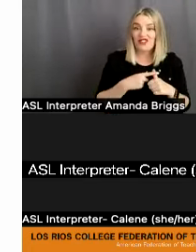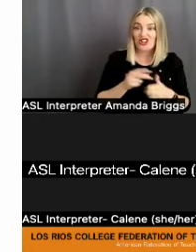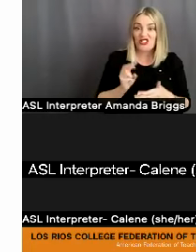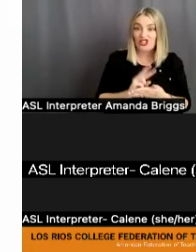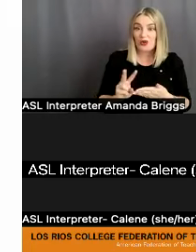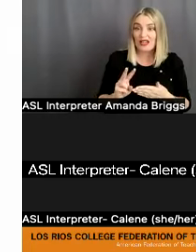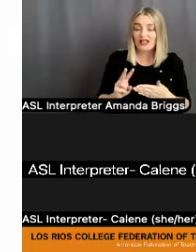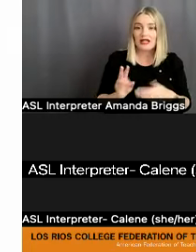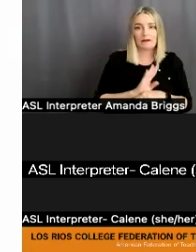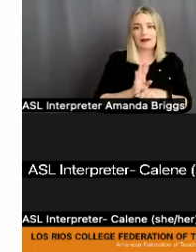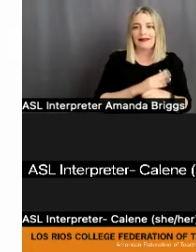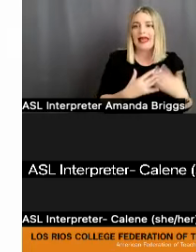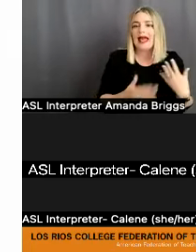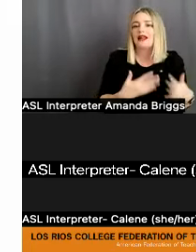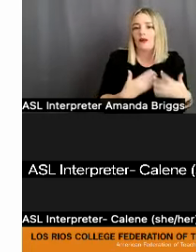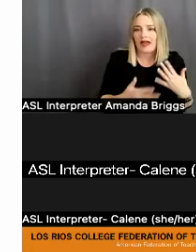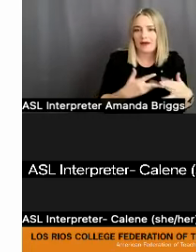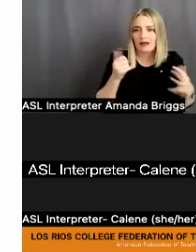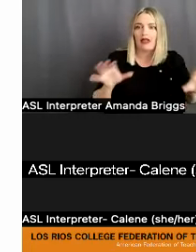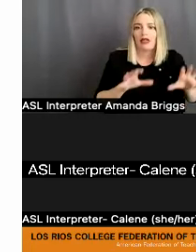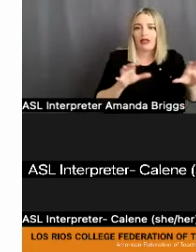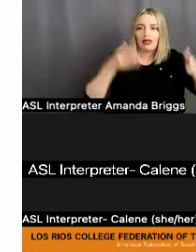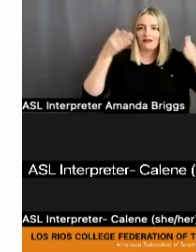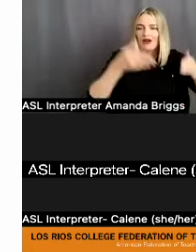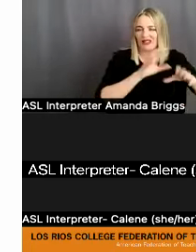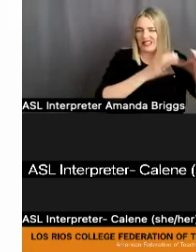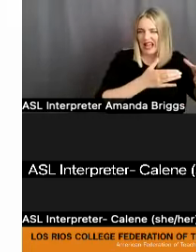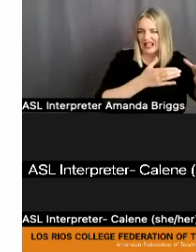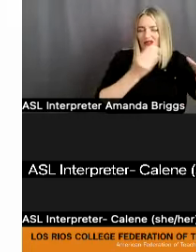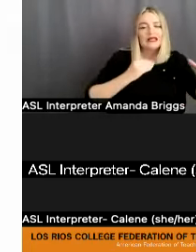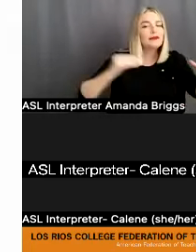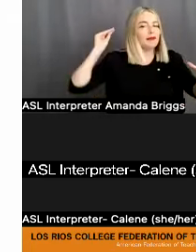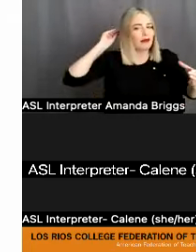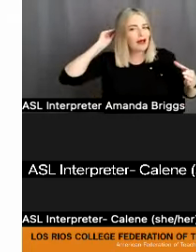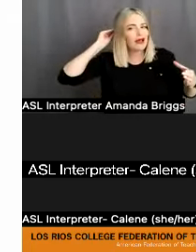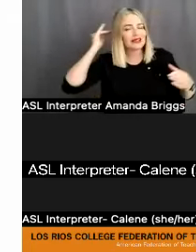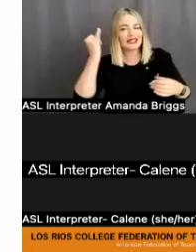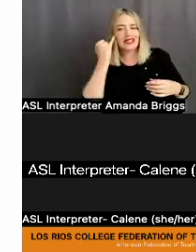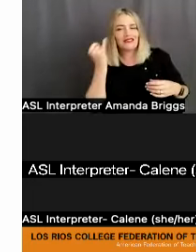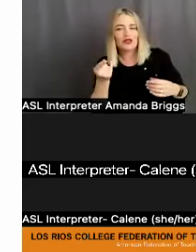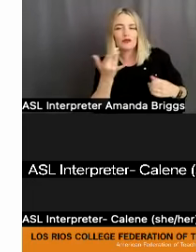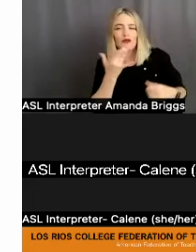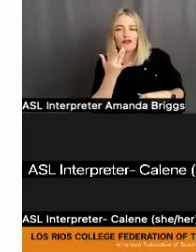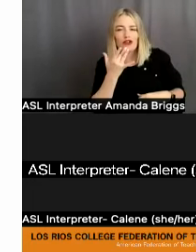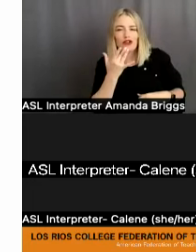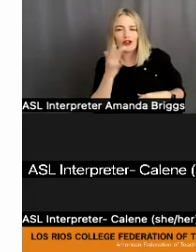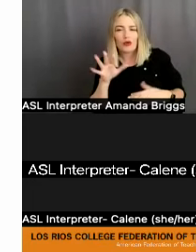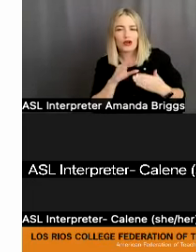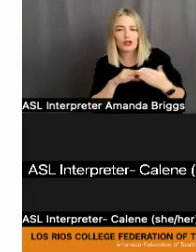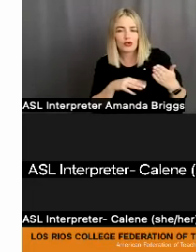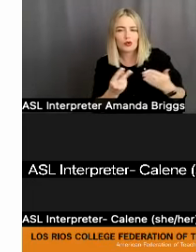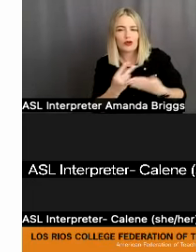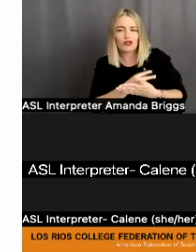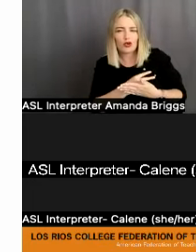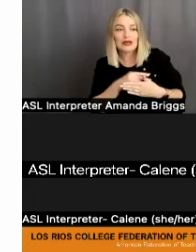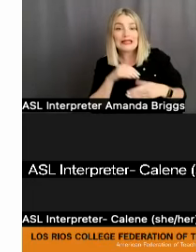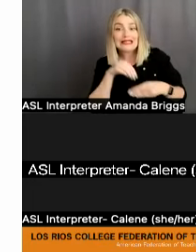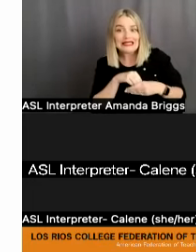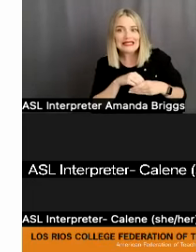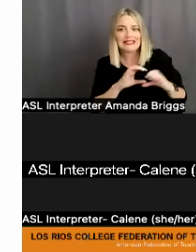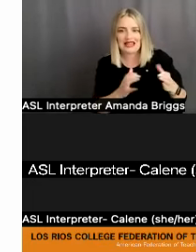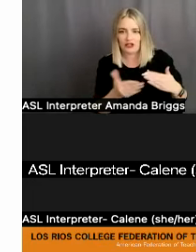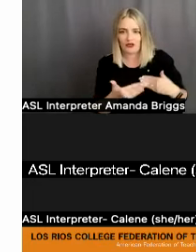sort of ramping up your classes. So just keep that in mind if you're someone who would prefer your student reviews to be in the